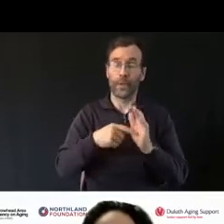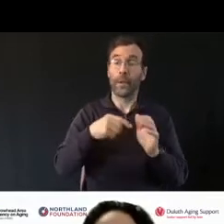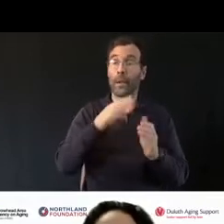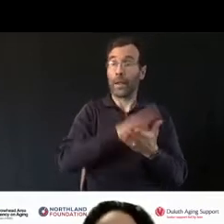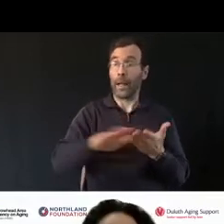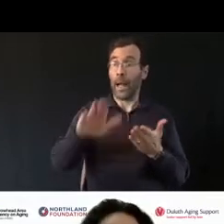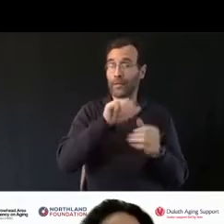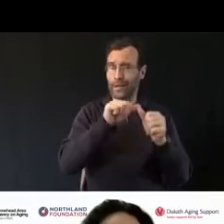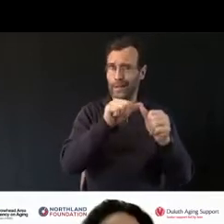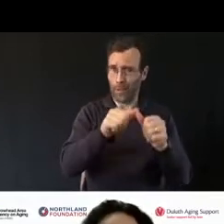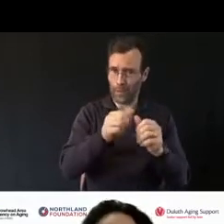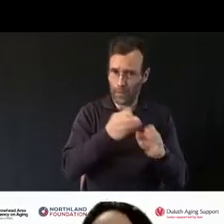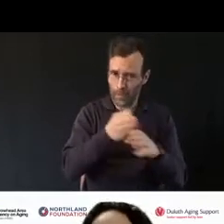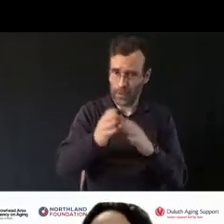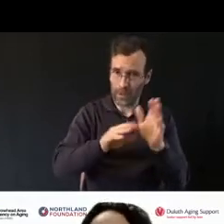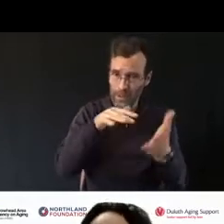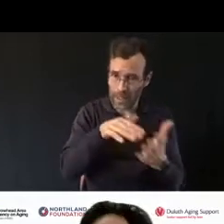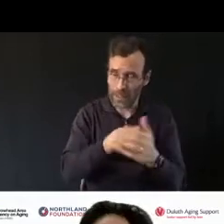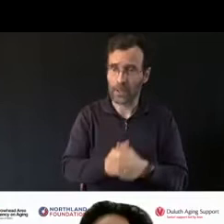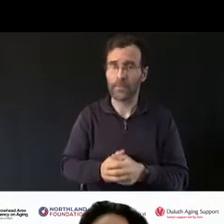and Professional Studies, Center for